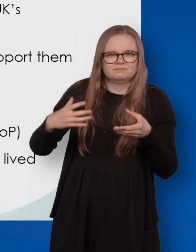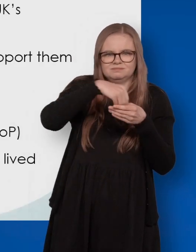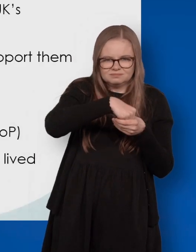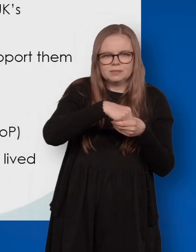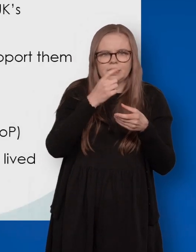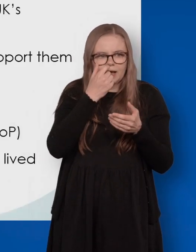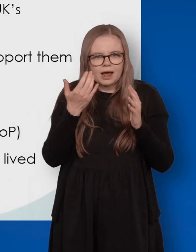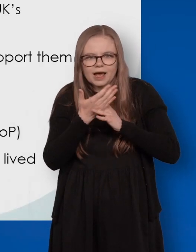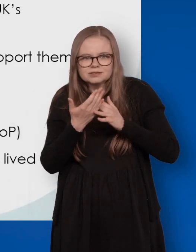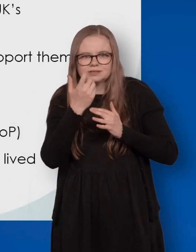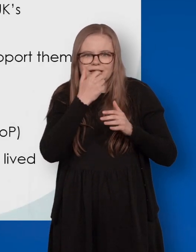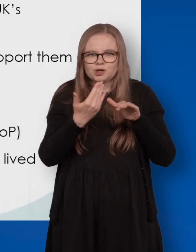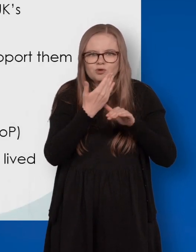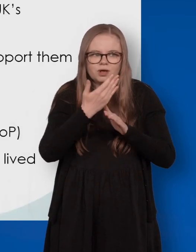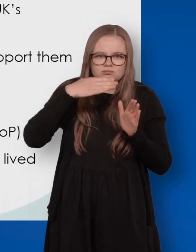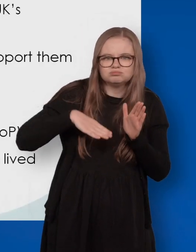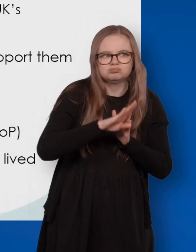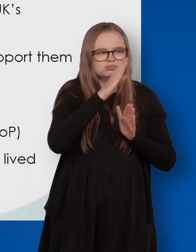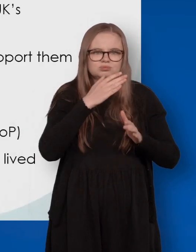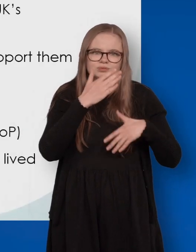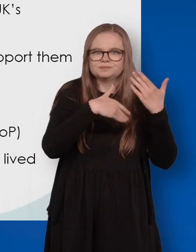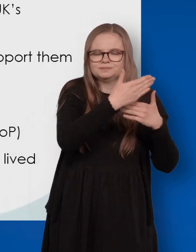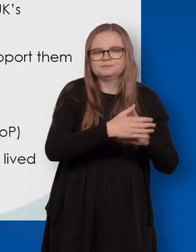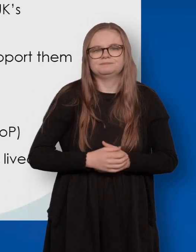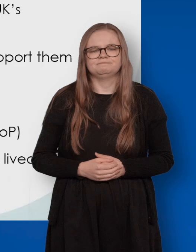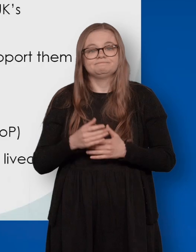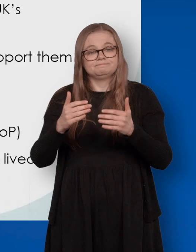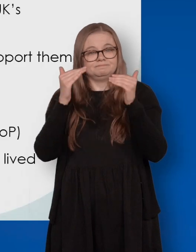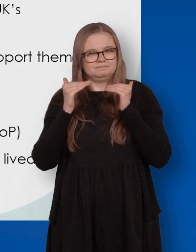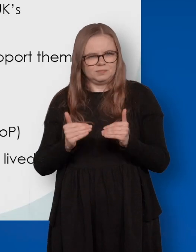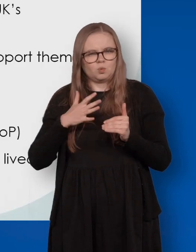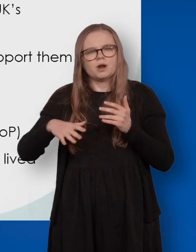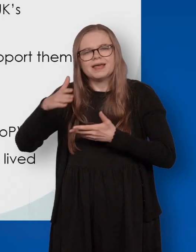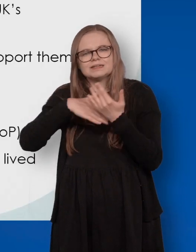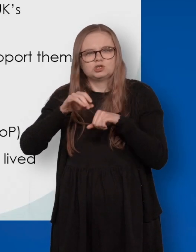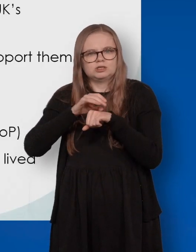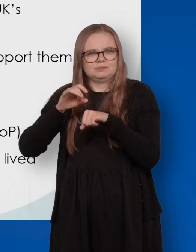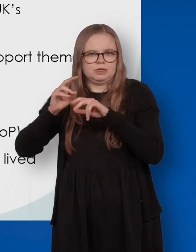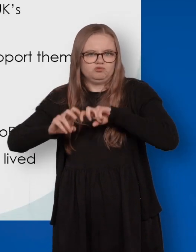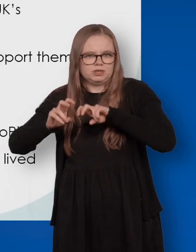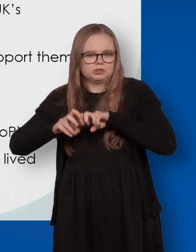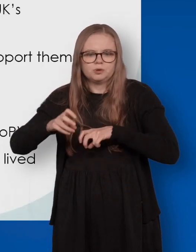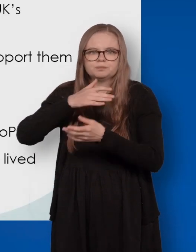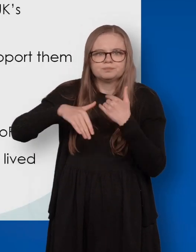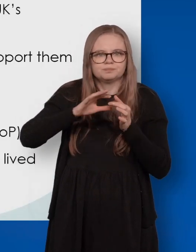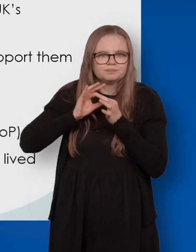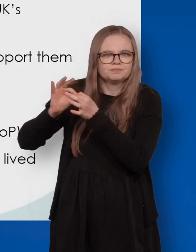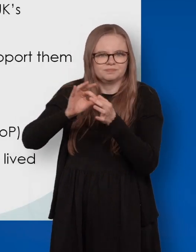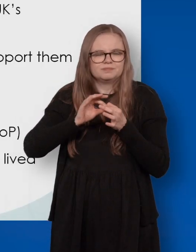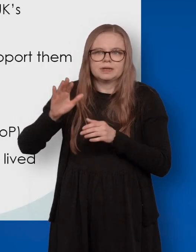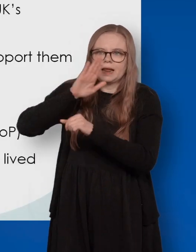and thrive in chosen careers, to conduct interdisciplinary research, to create national